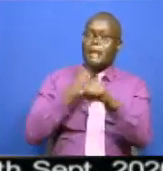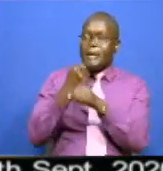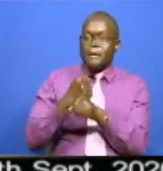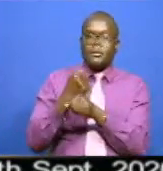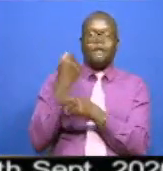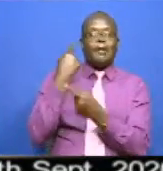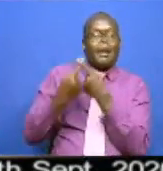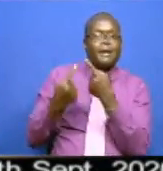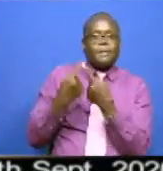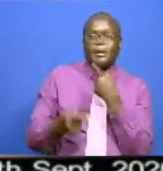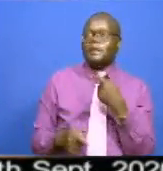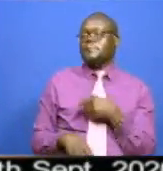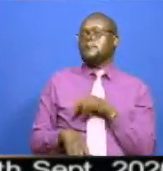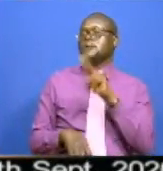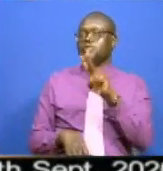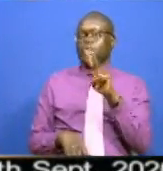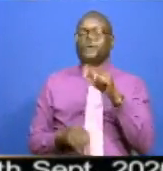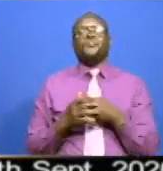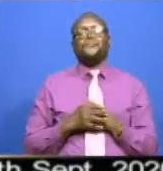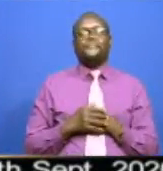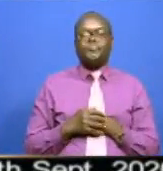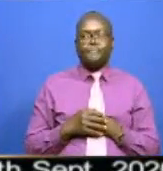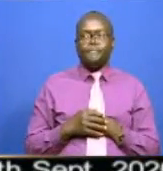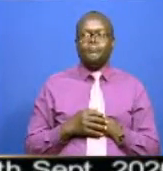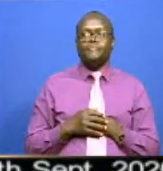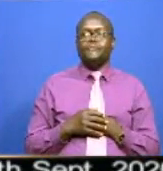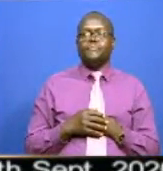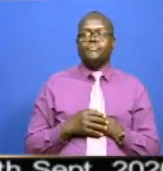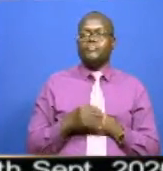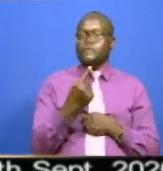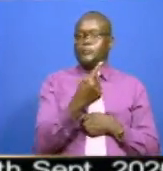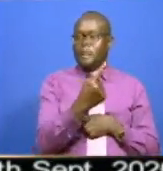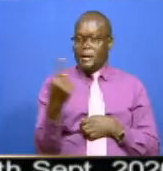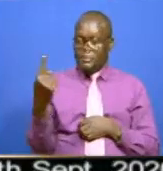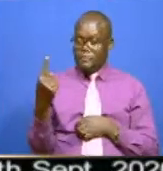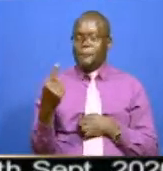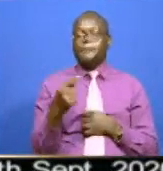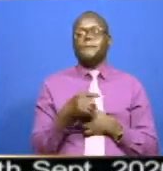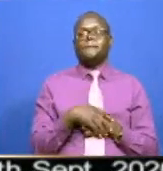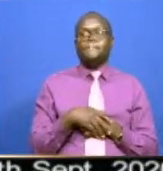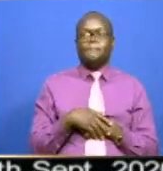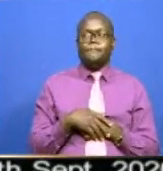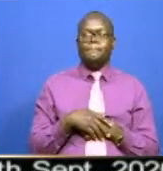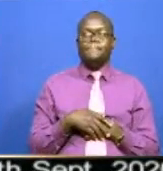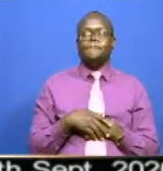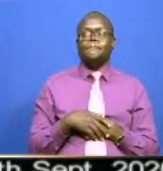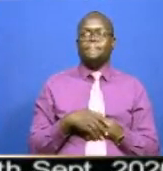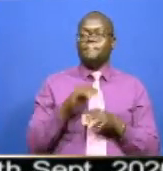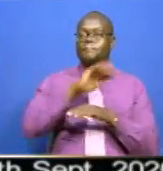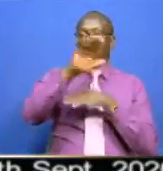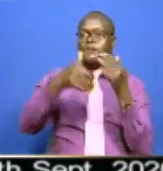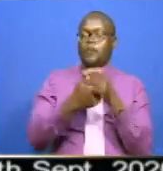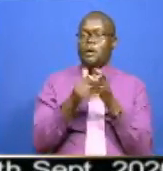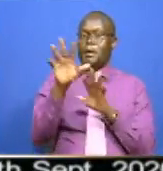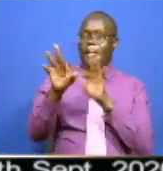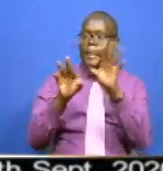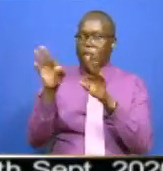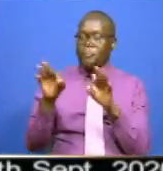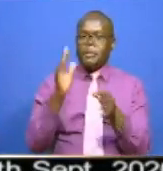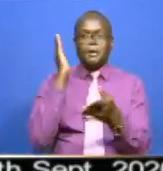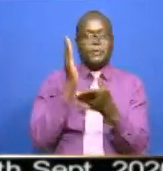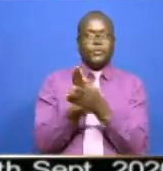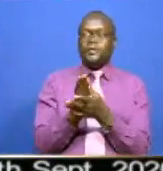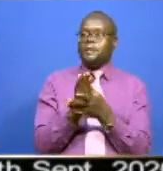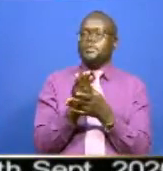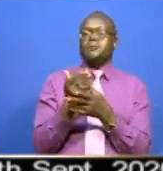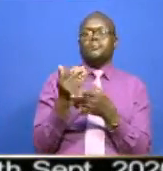Speaker, is that in respect of each of all the nominees, we did not get any